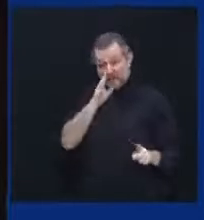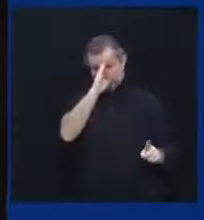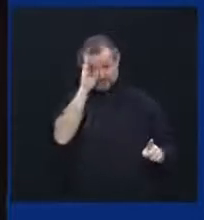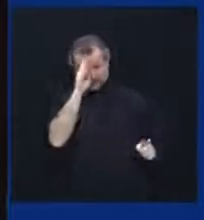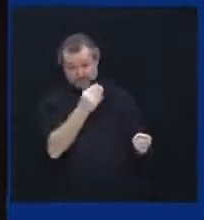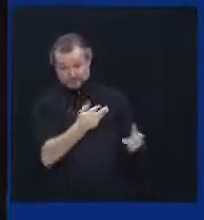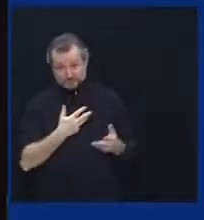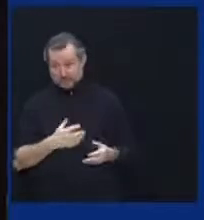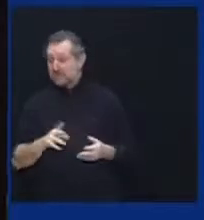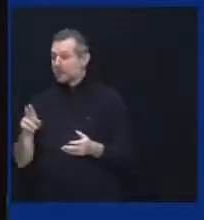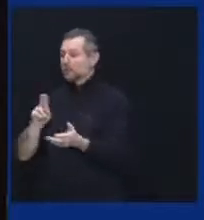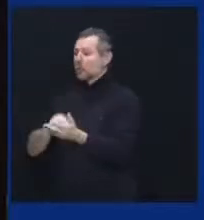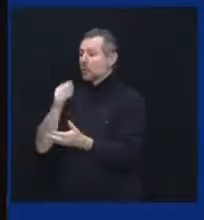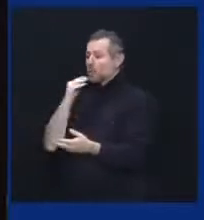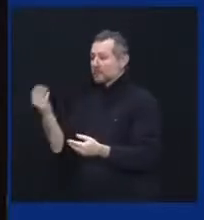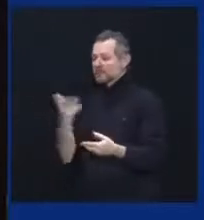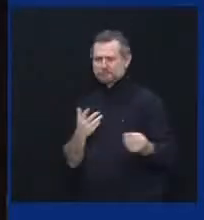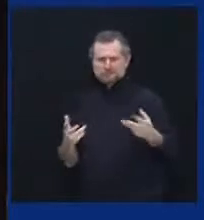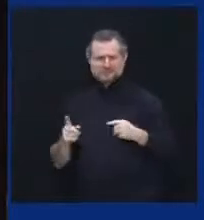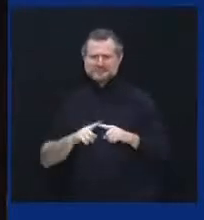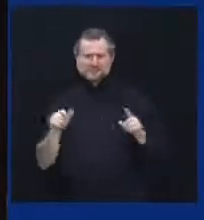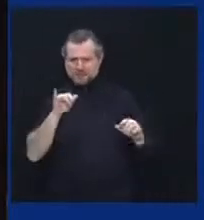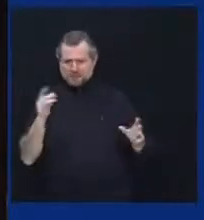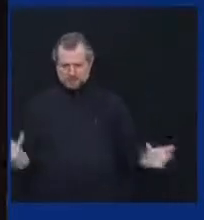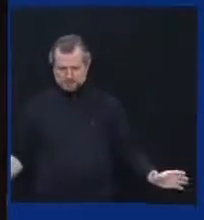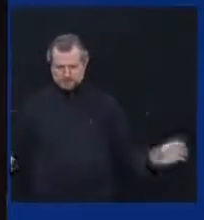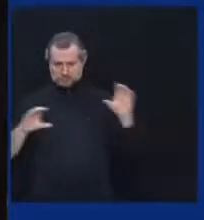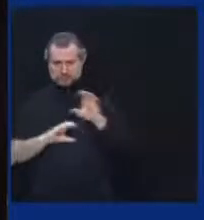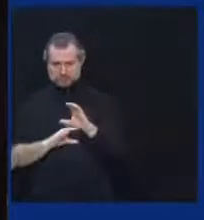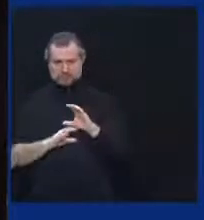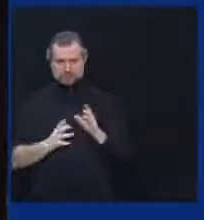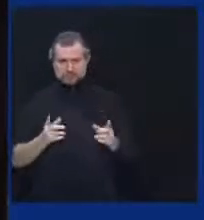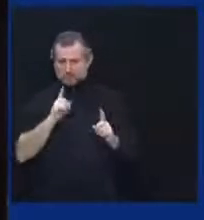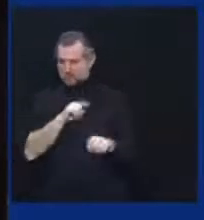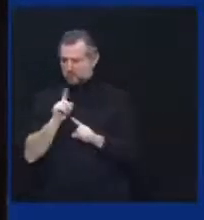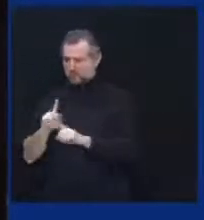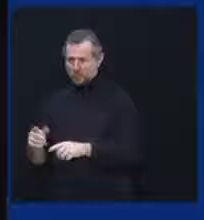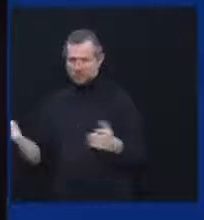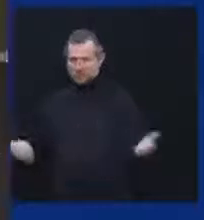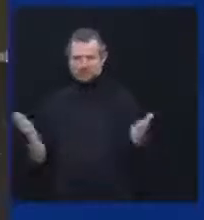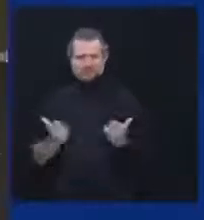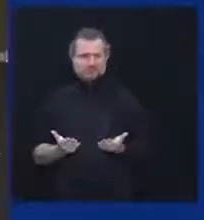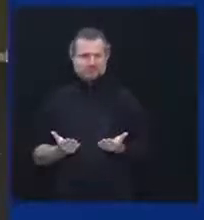the nursing homes. And we look at all this data to be sure that it's accurate.